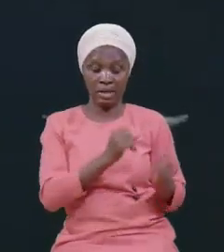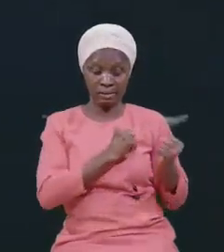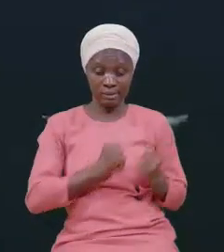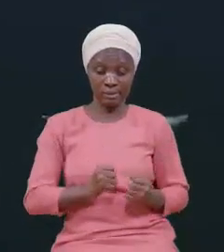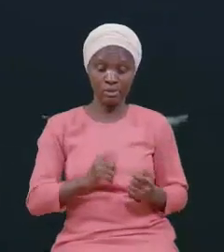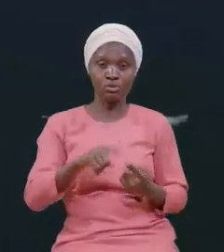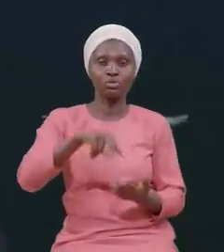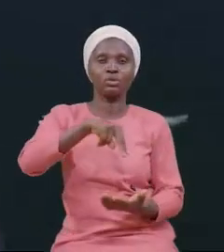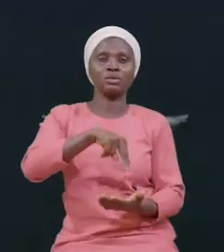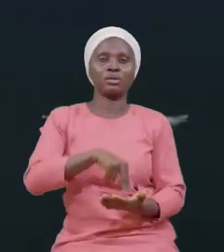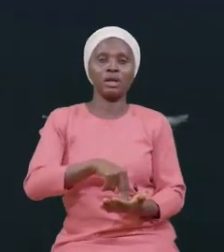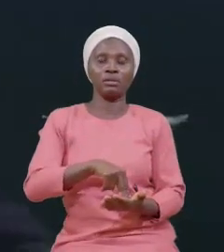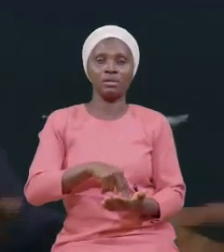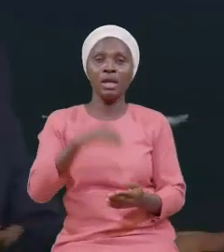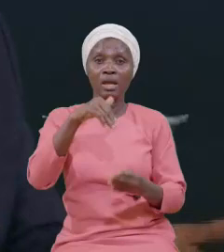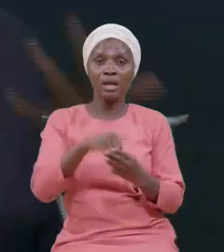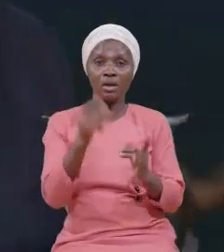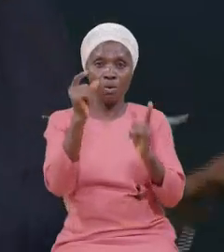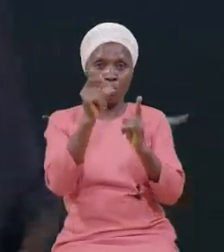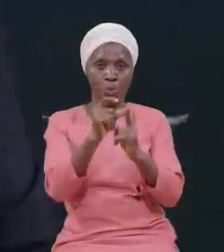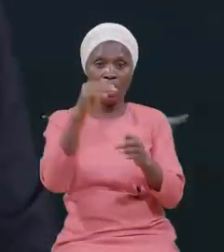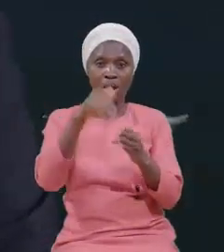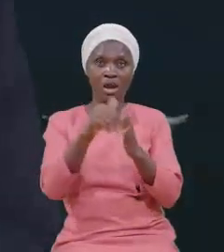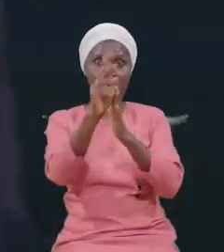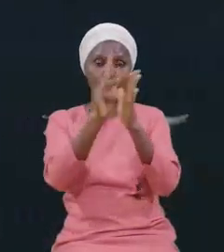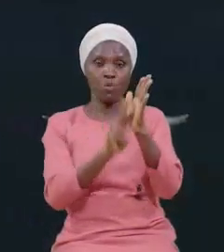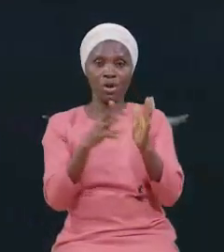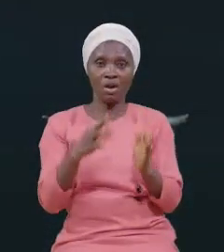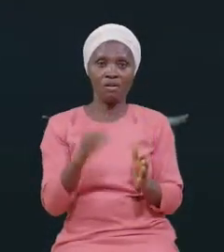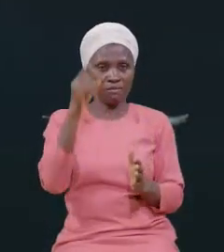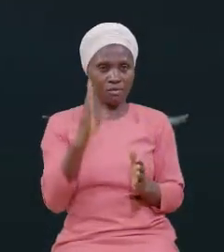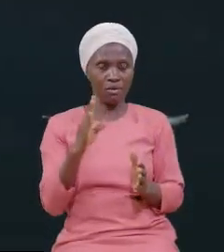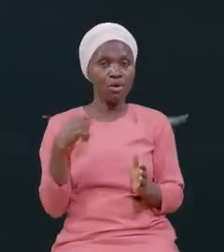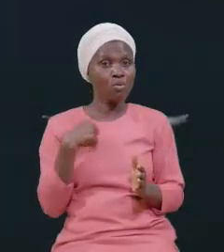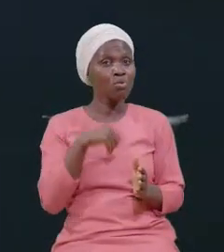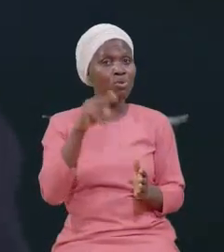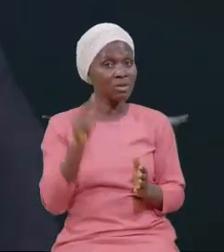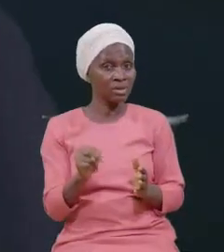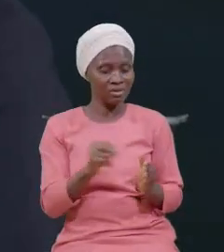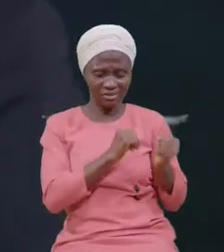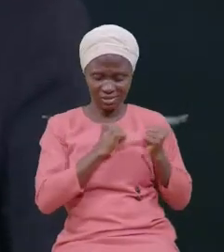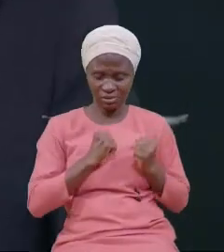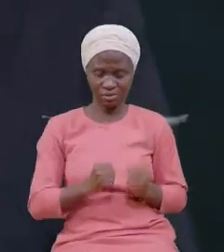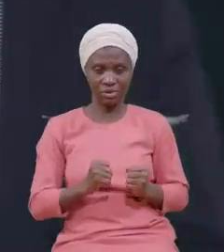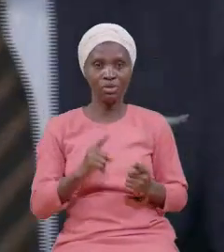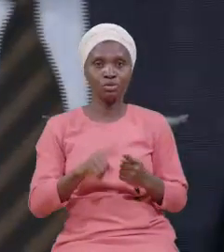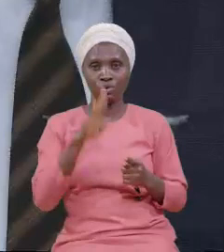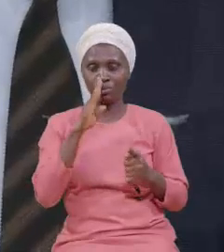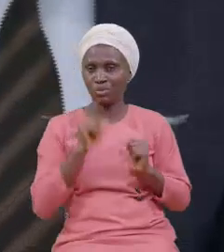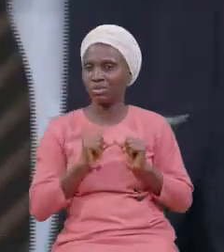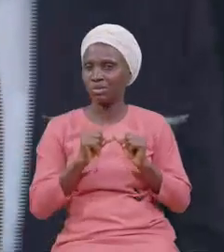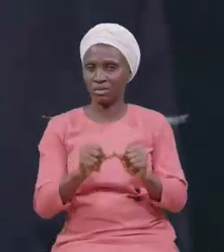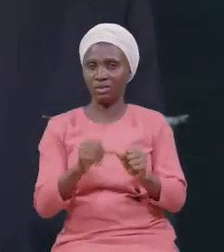the word, in the will of God. We need strength. The strength to be steadfast in the Lord. And